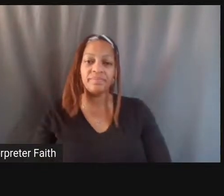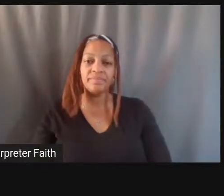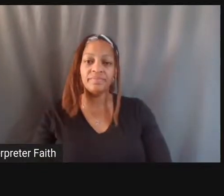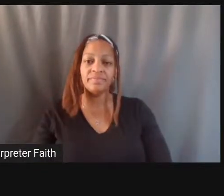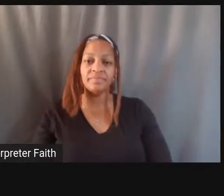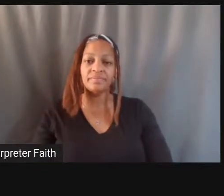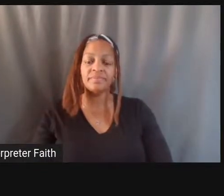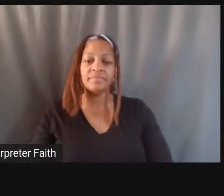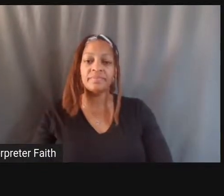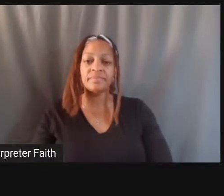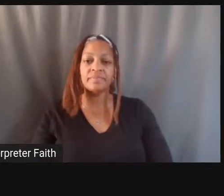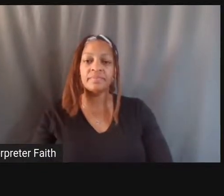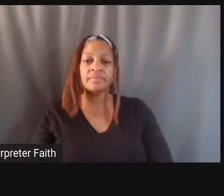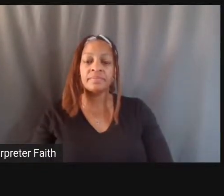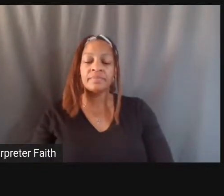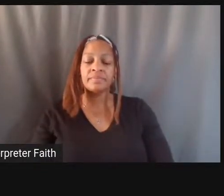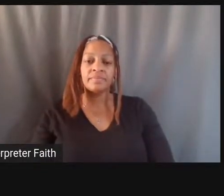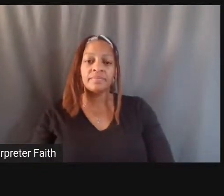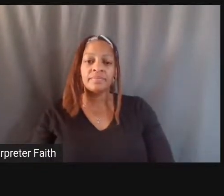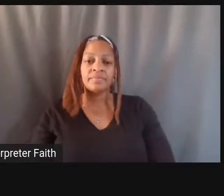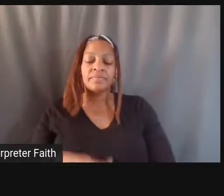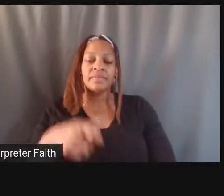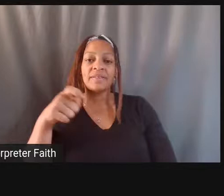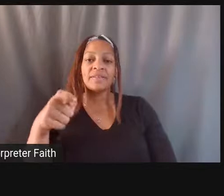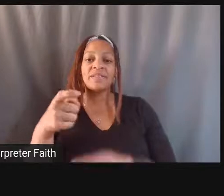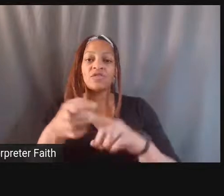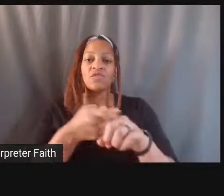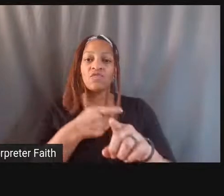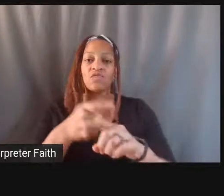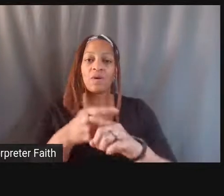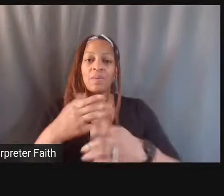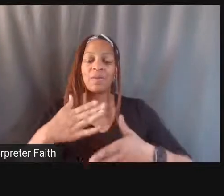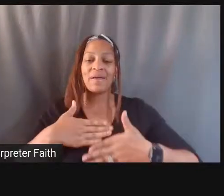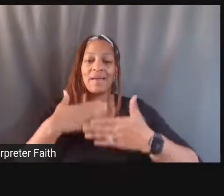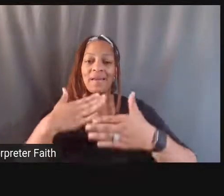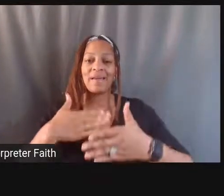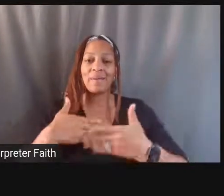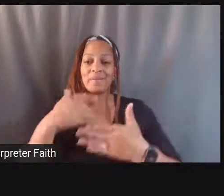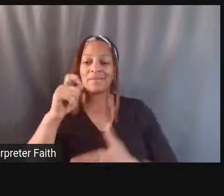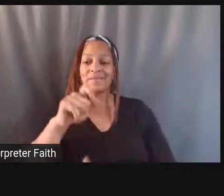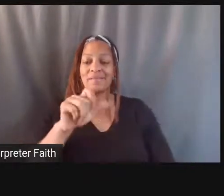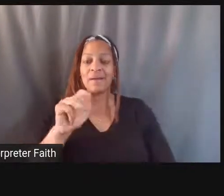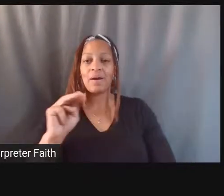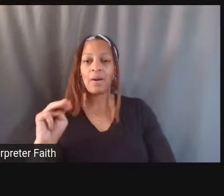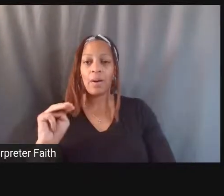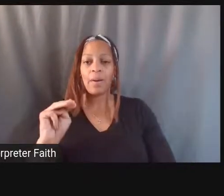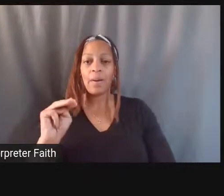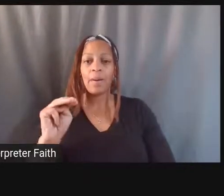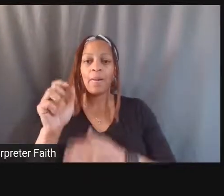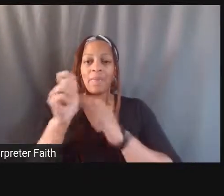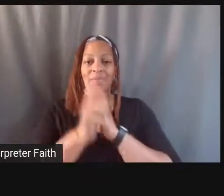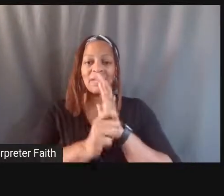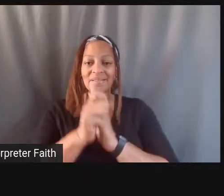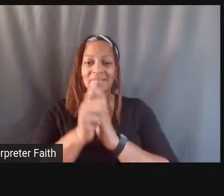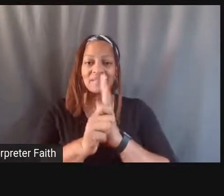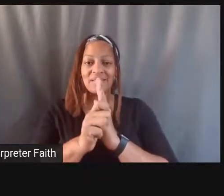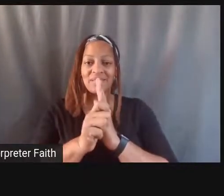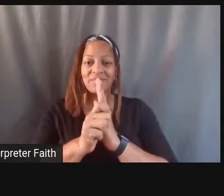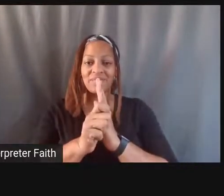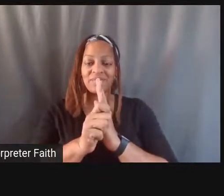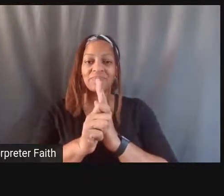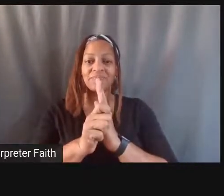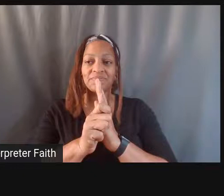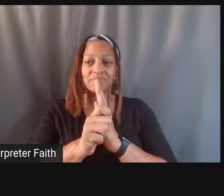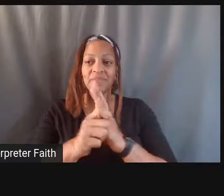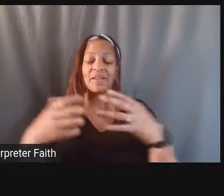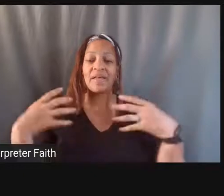This is taken from a happiness.com magazine, Health Body Scan Meditation. So